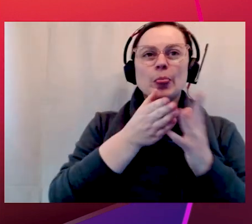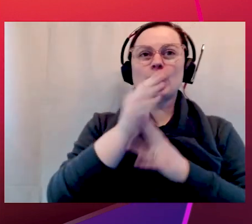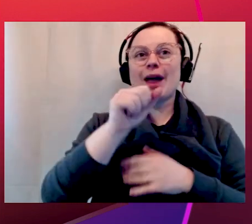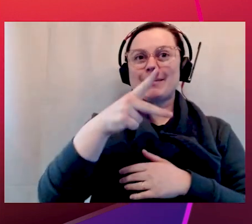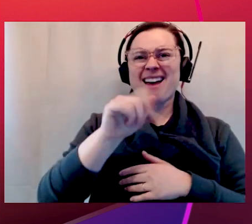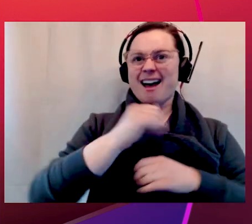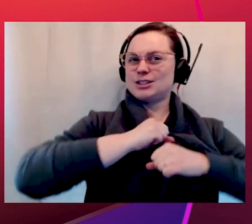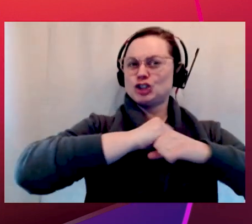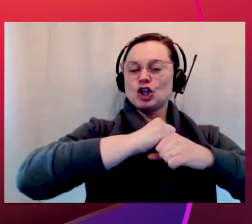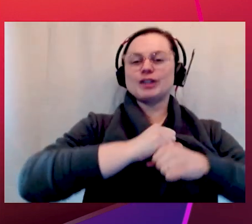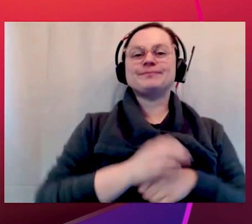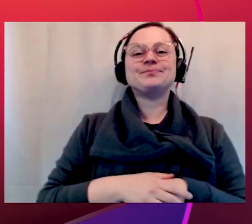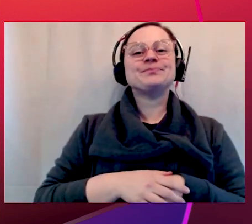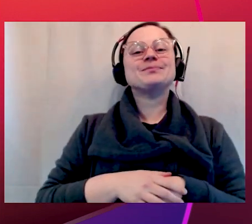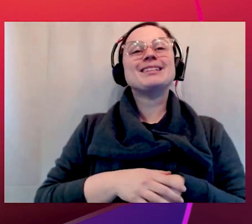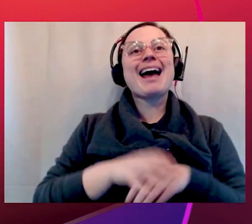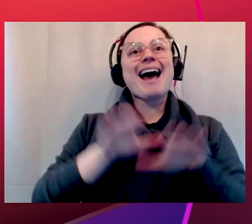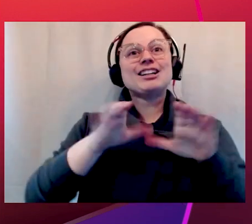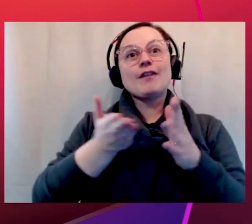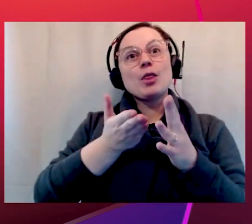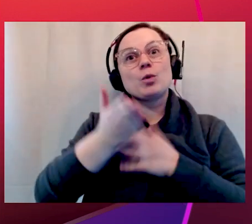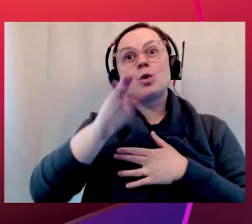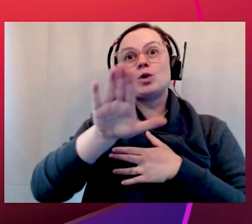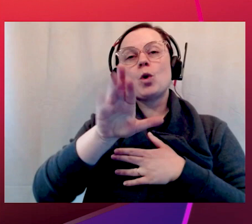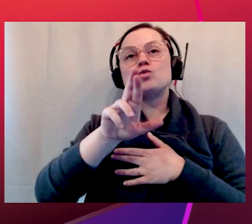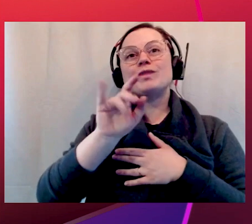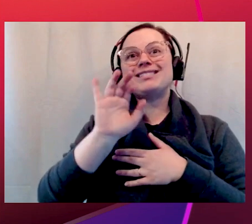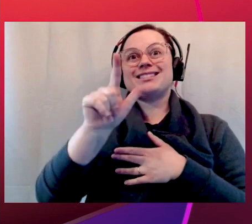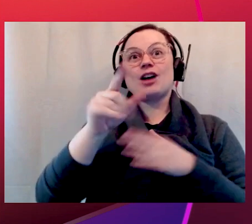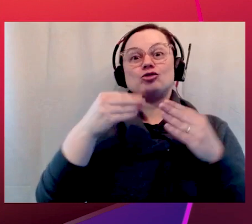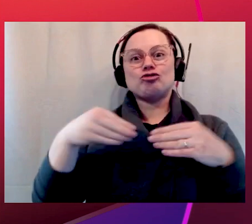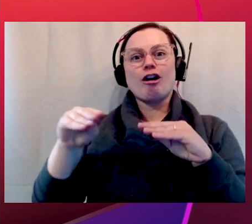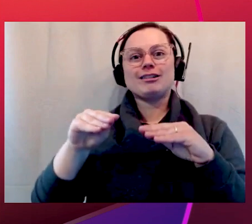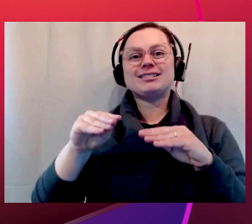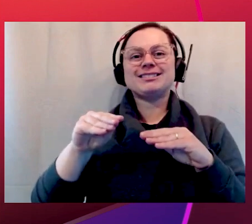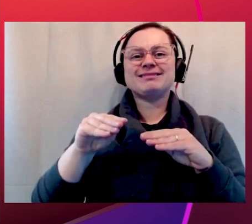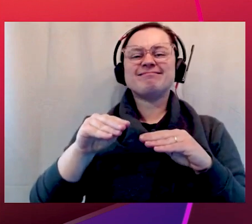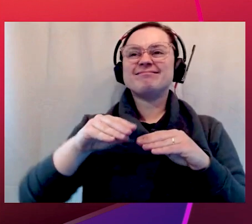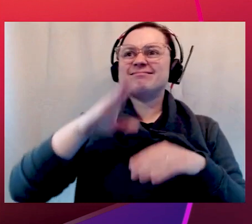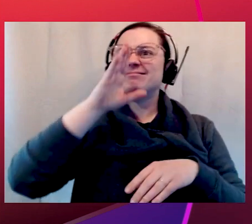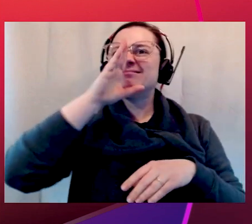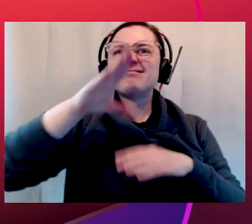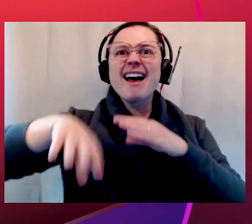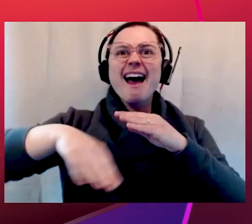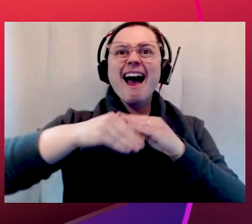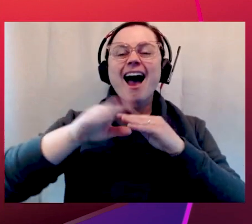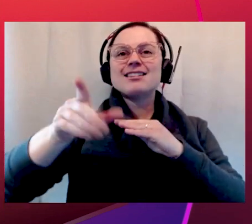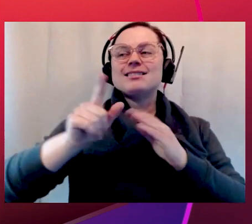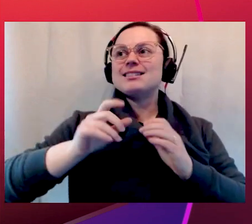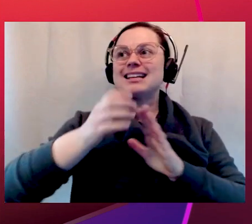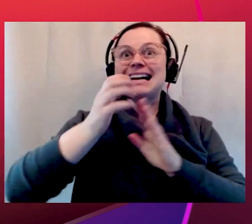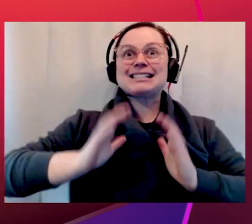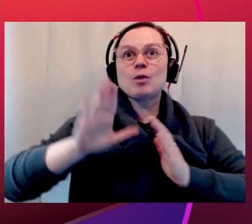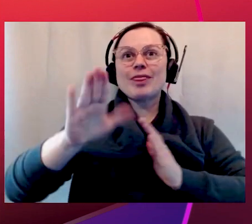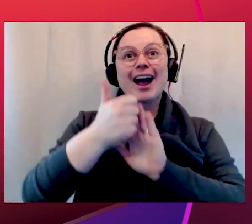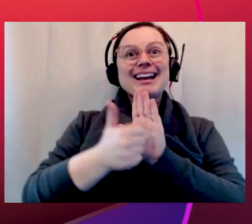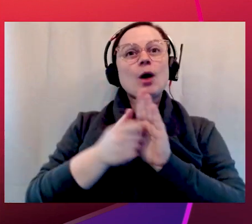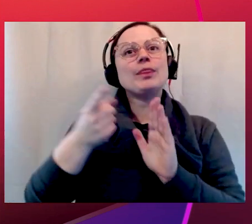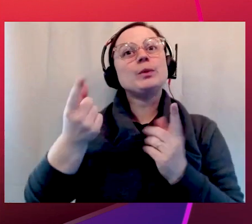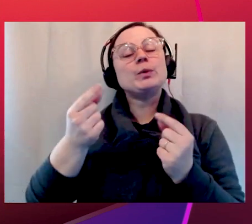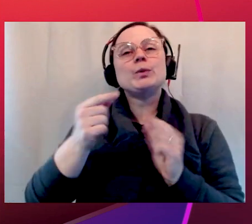gift cards from your retail stores. Add the gift card directly to the user's account by letting the customer log in with